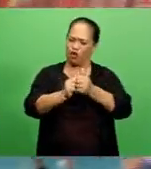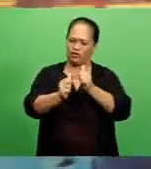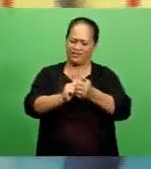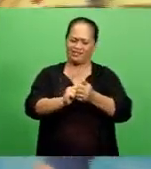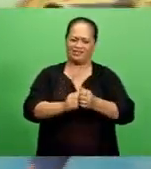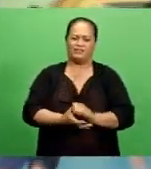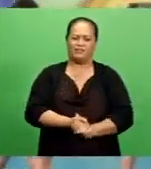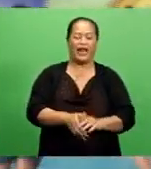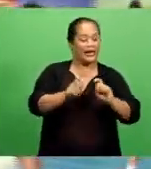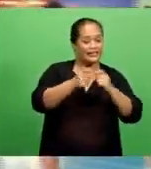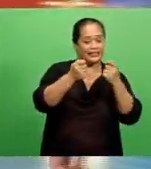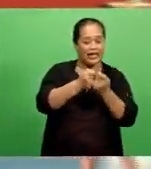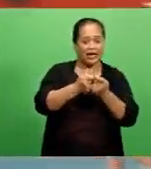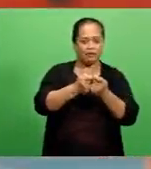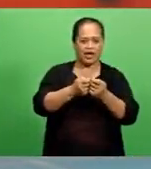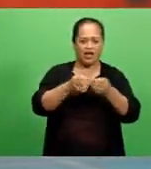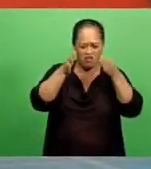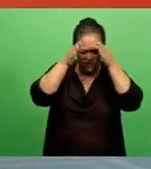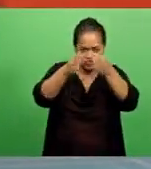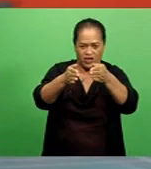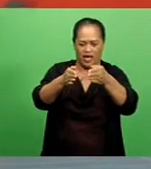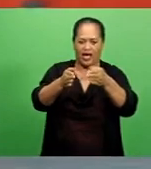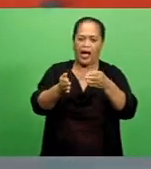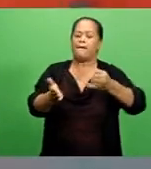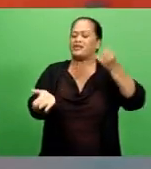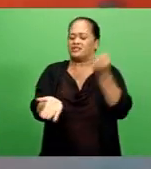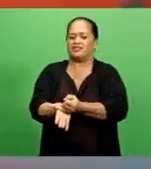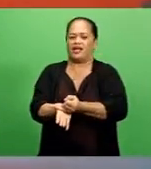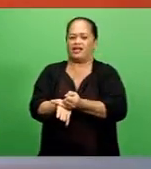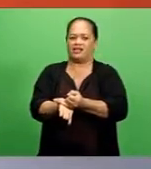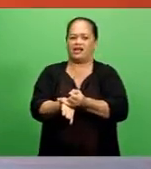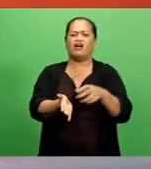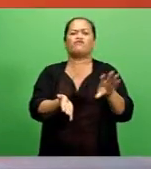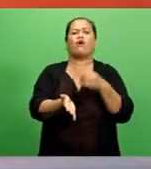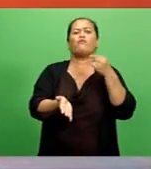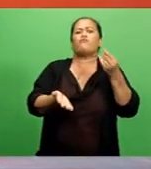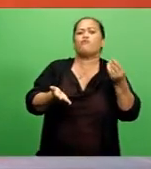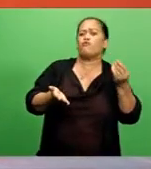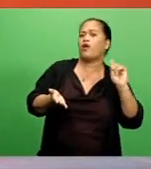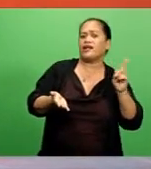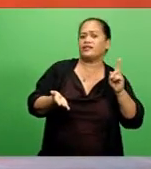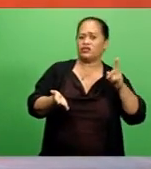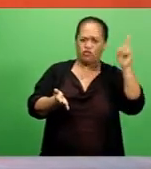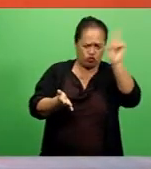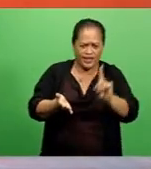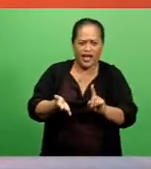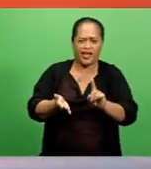be studying their mistakes from today's match to ensure they come out stronger in the next game.